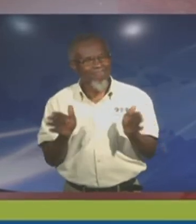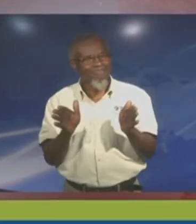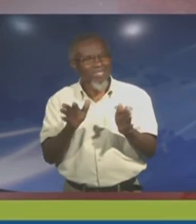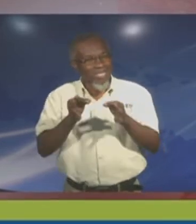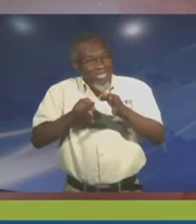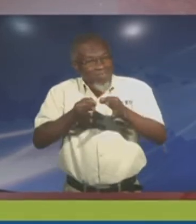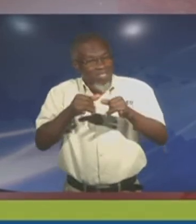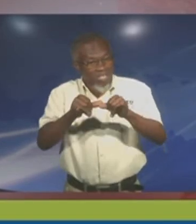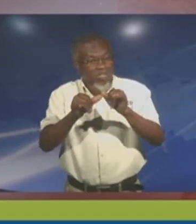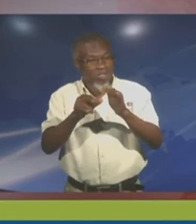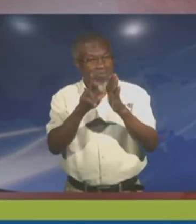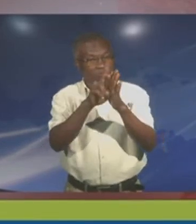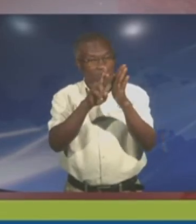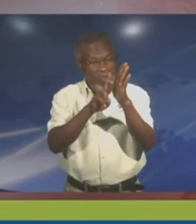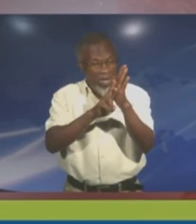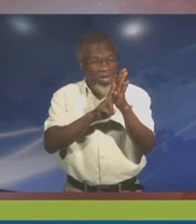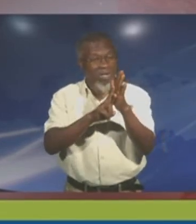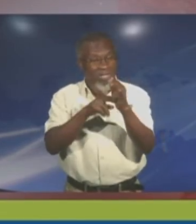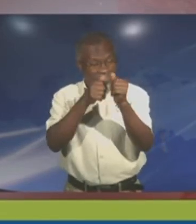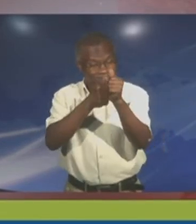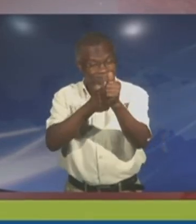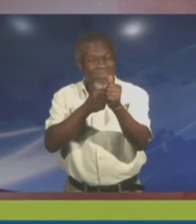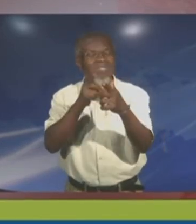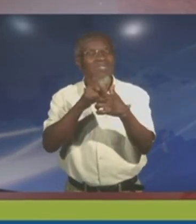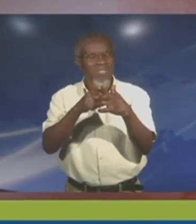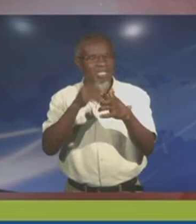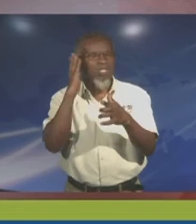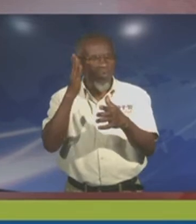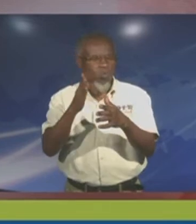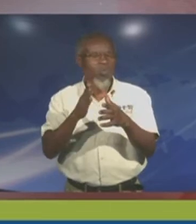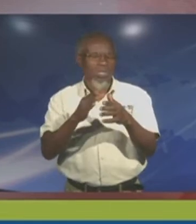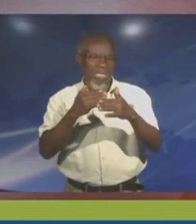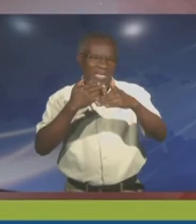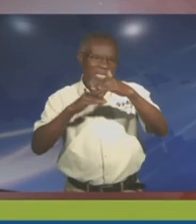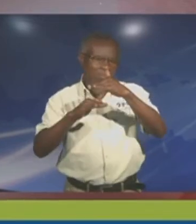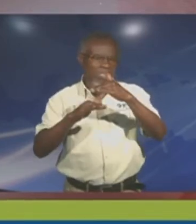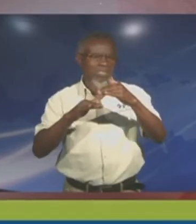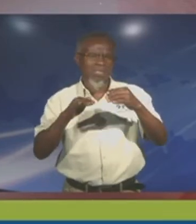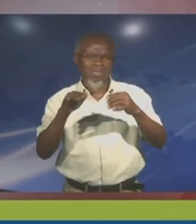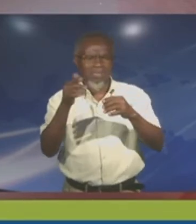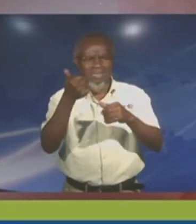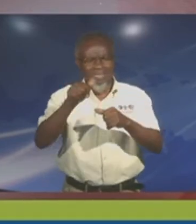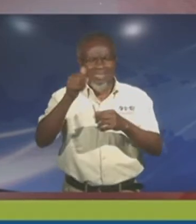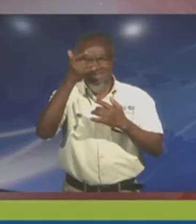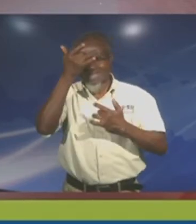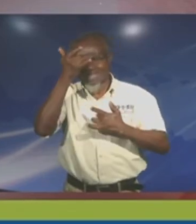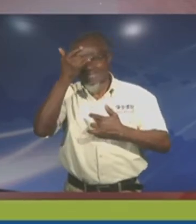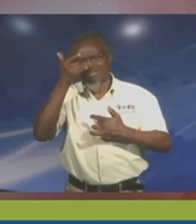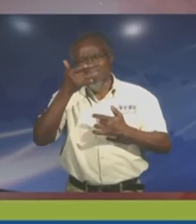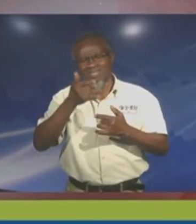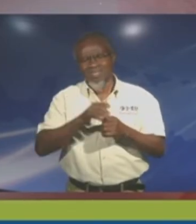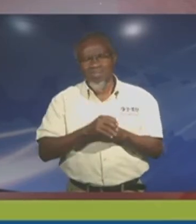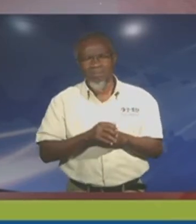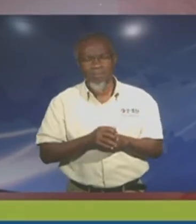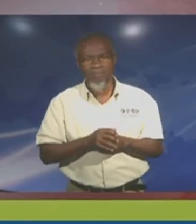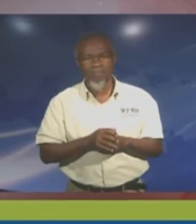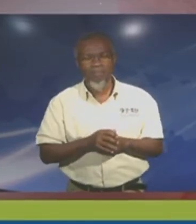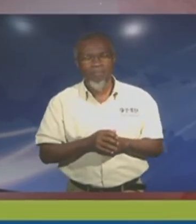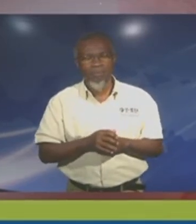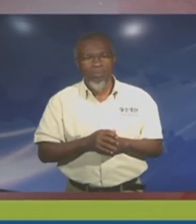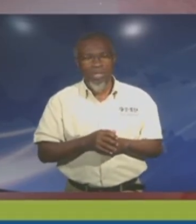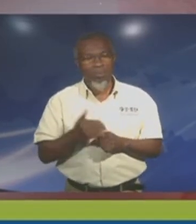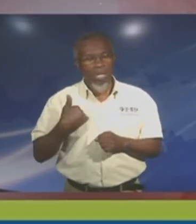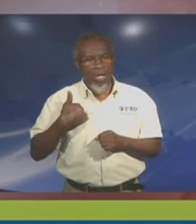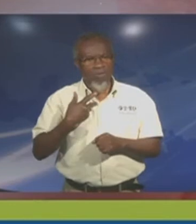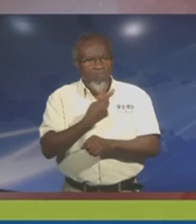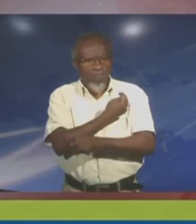protect against transmission of those. Also worth noting, there's vaccination for the influenza virus, and